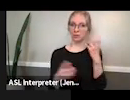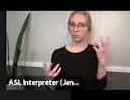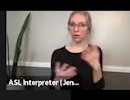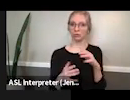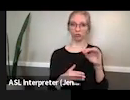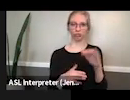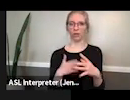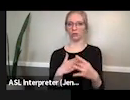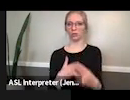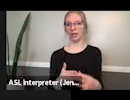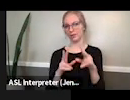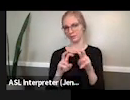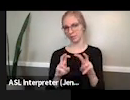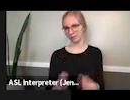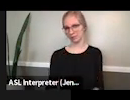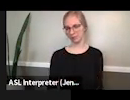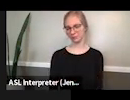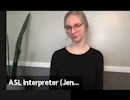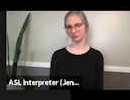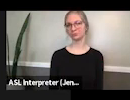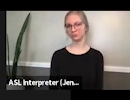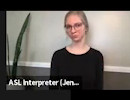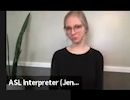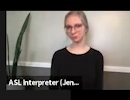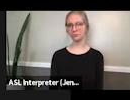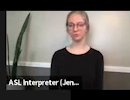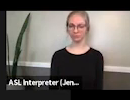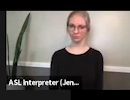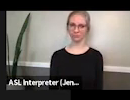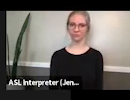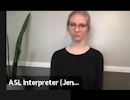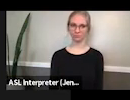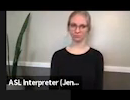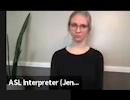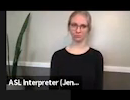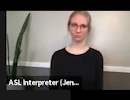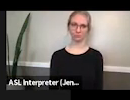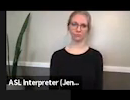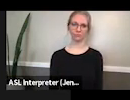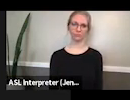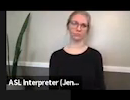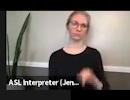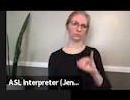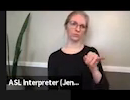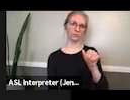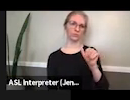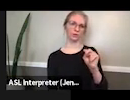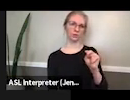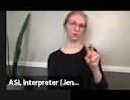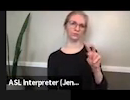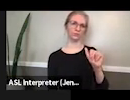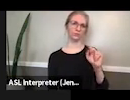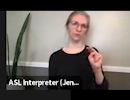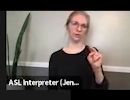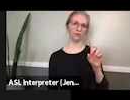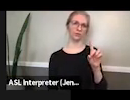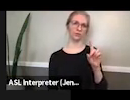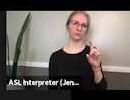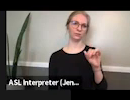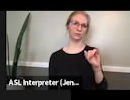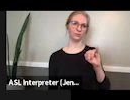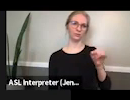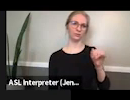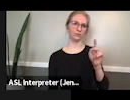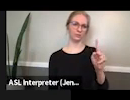right? And that is an assessment that was developed by Jan van Dijk in the Netherlands, and it was